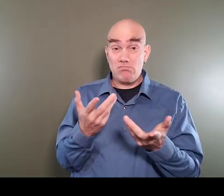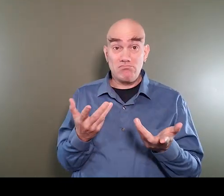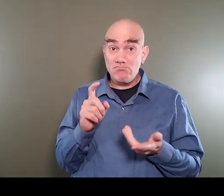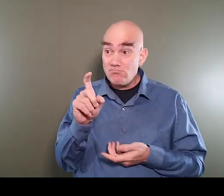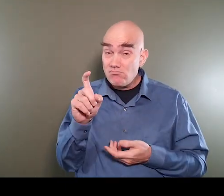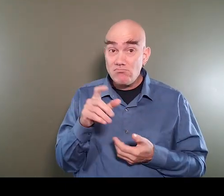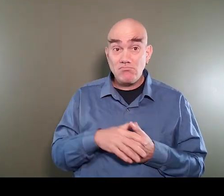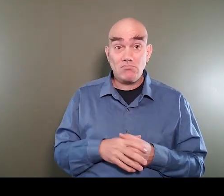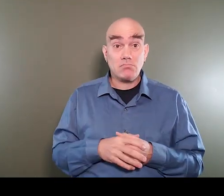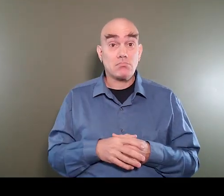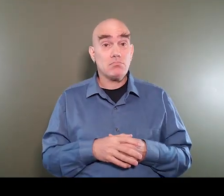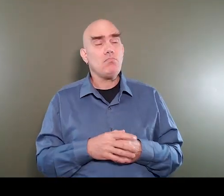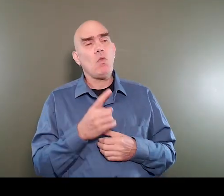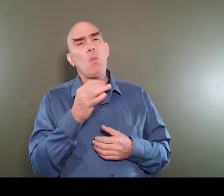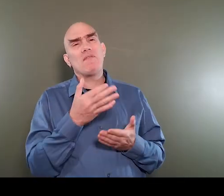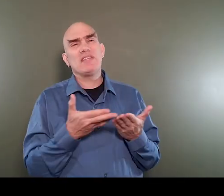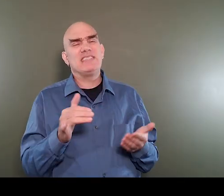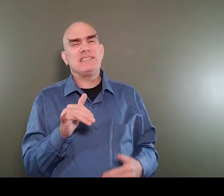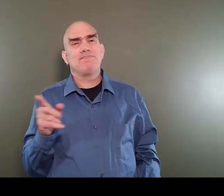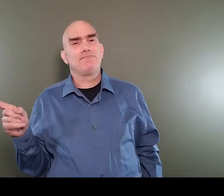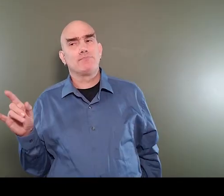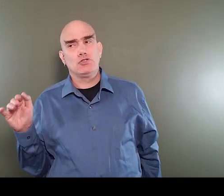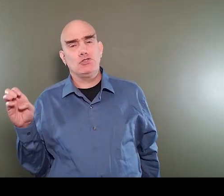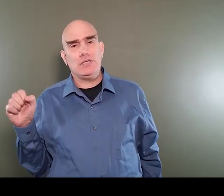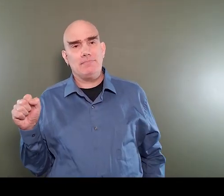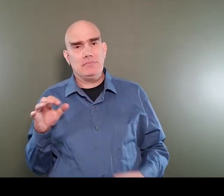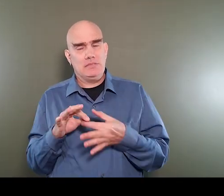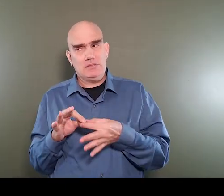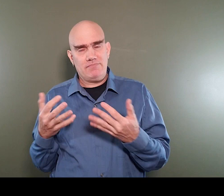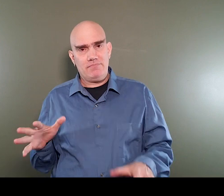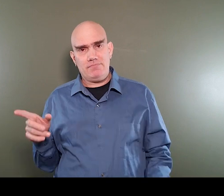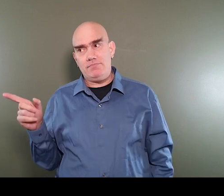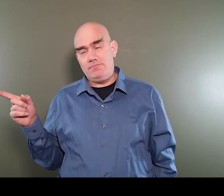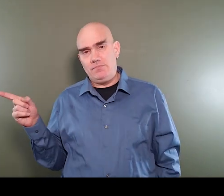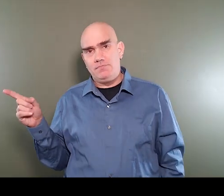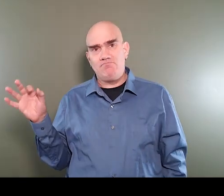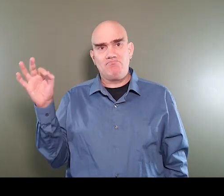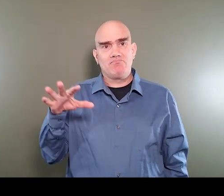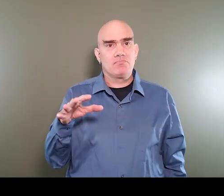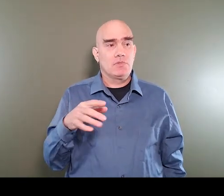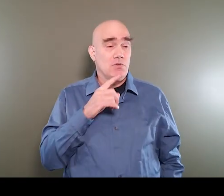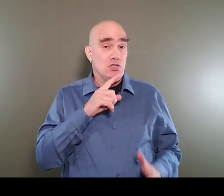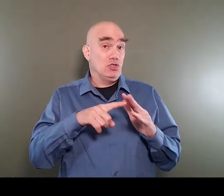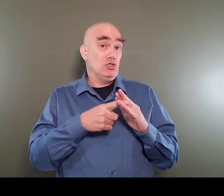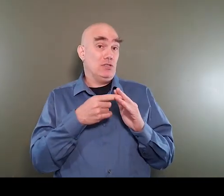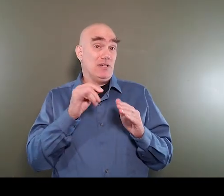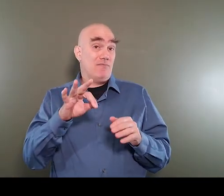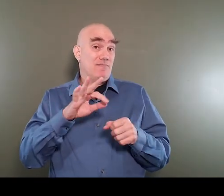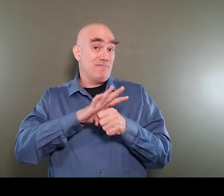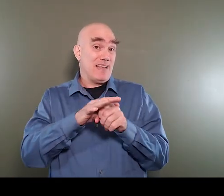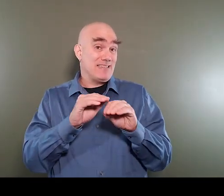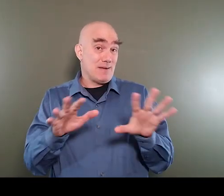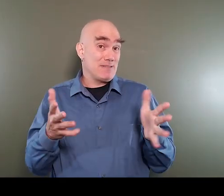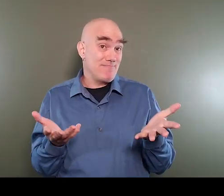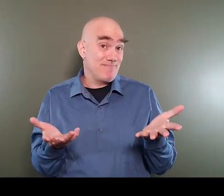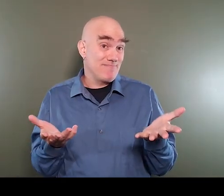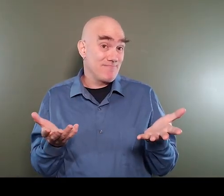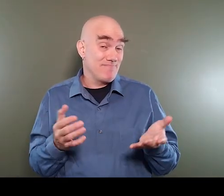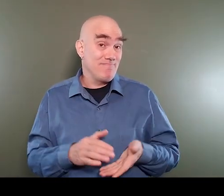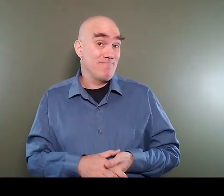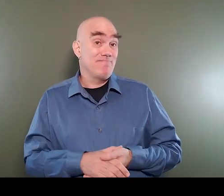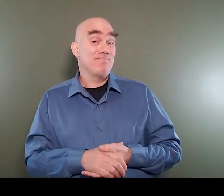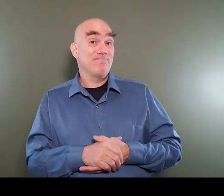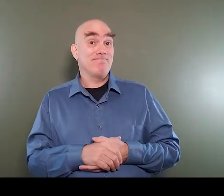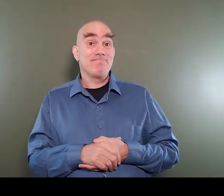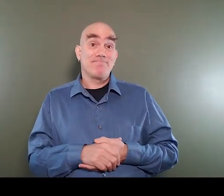children's books being the thing? One of the things is that, like James said, it was during the